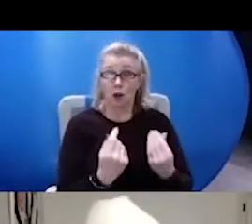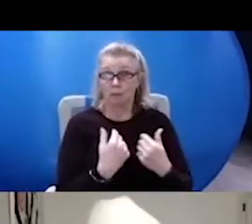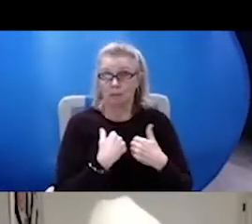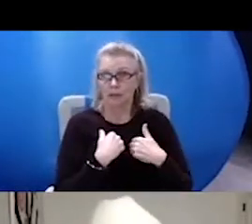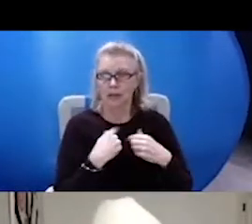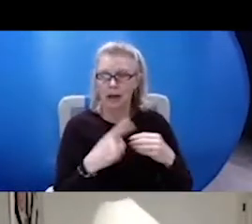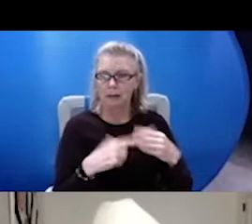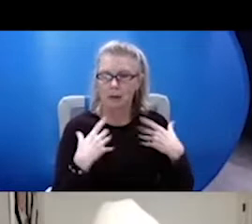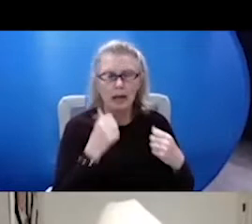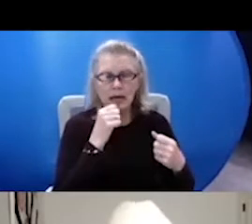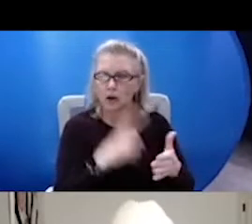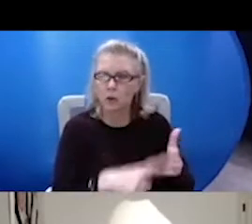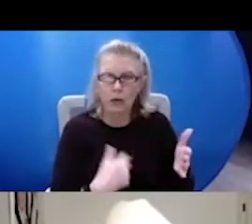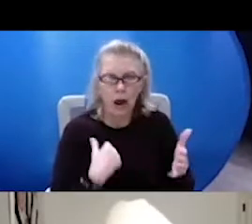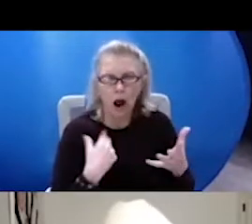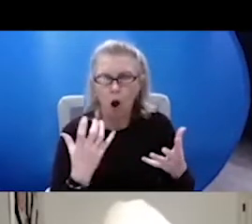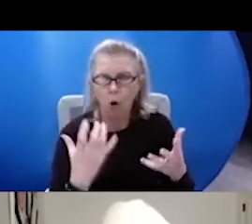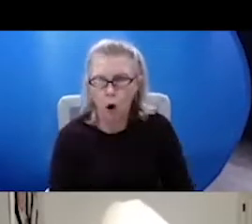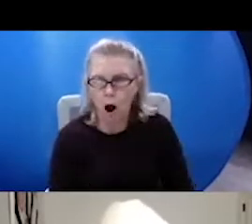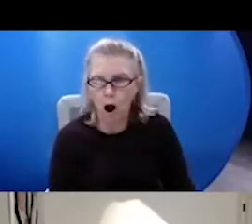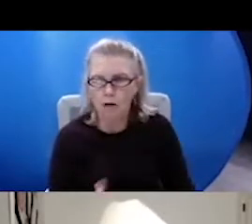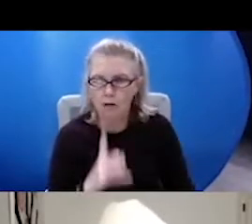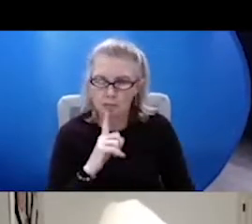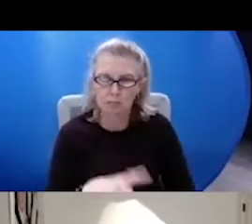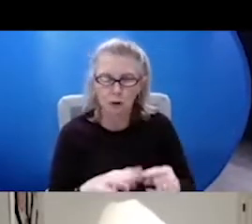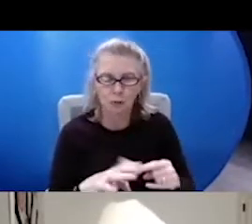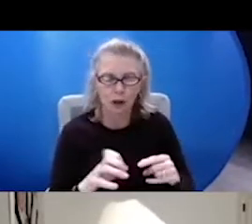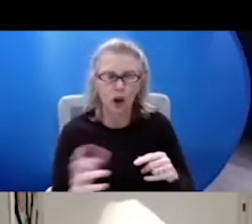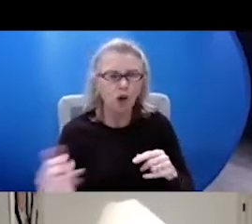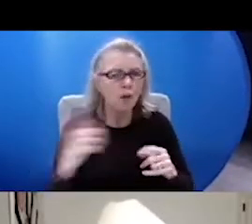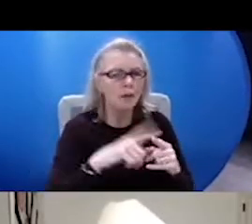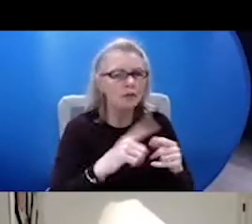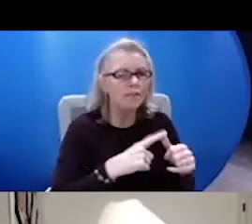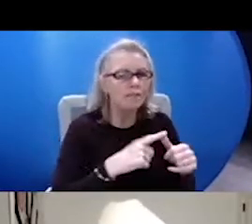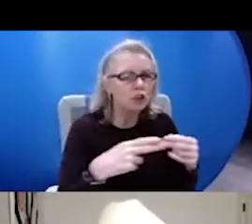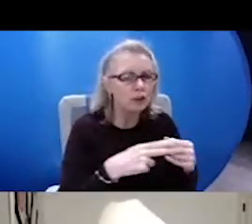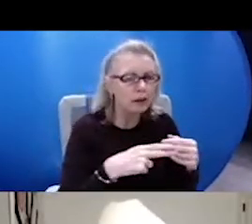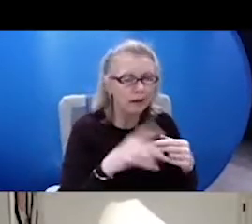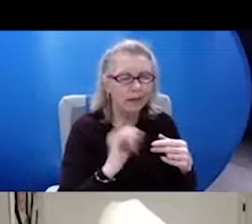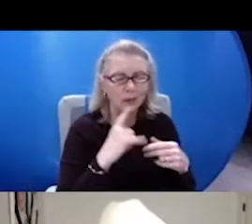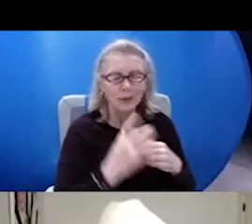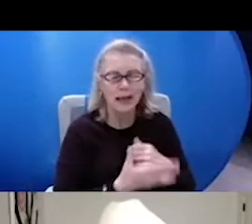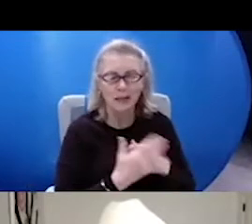be. And if we can go back to the first slide, that would be helpful to me.